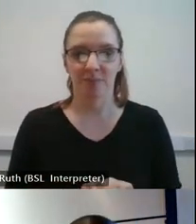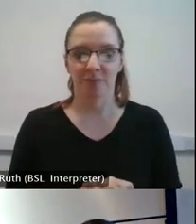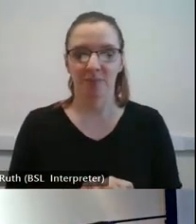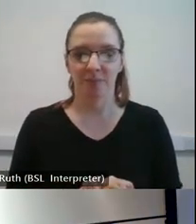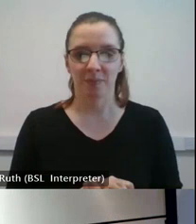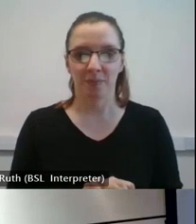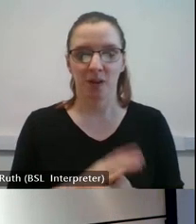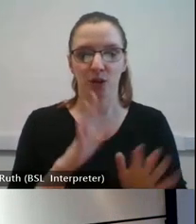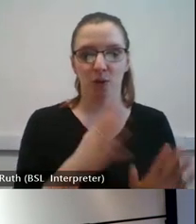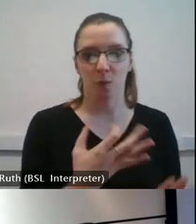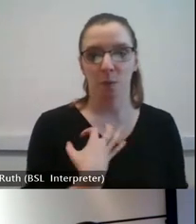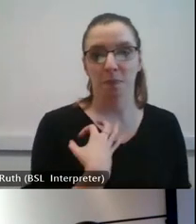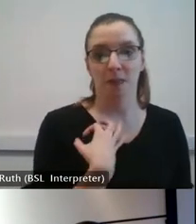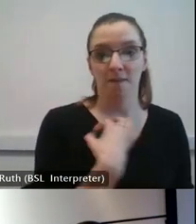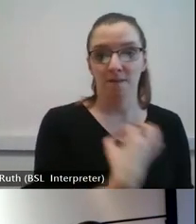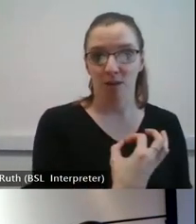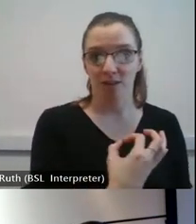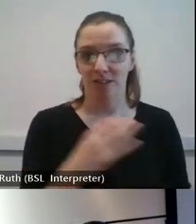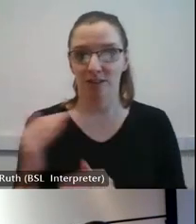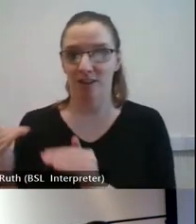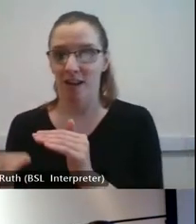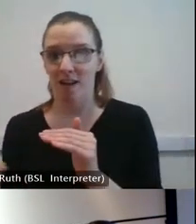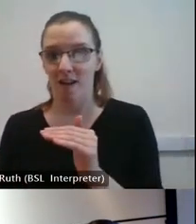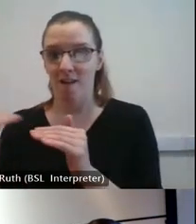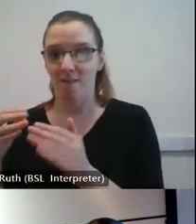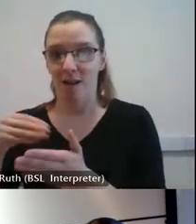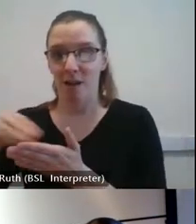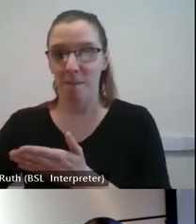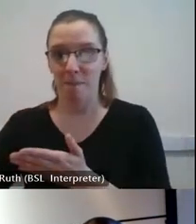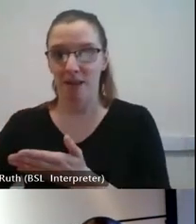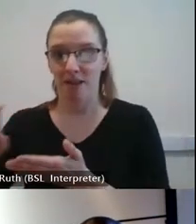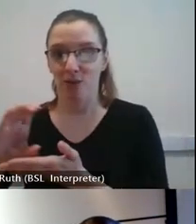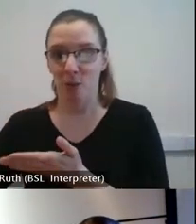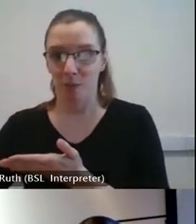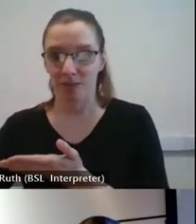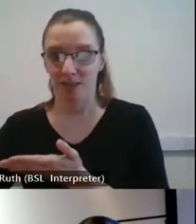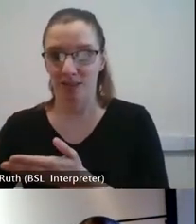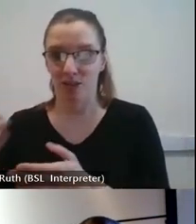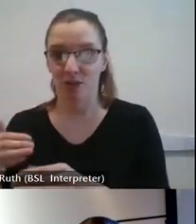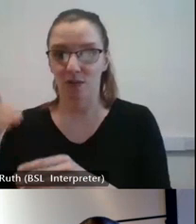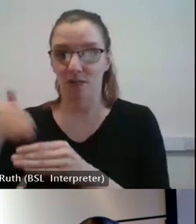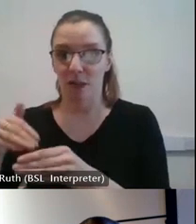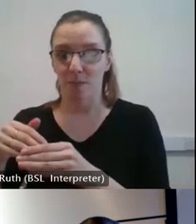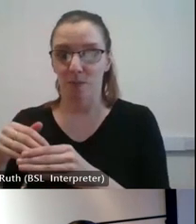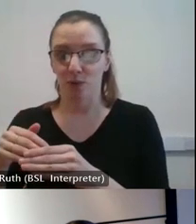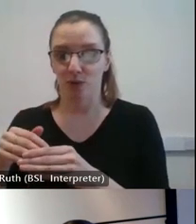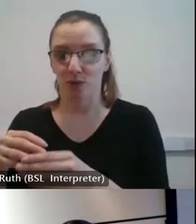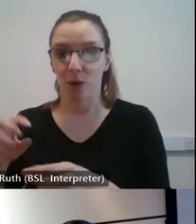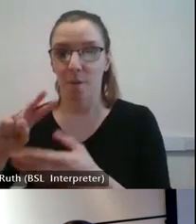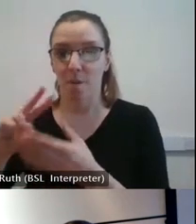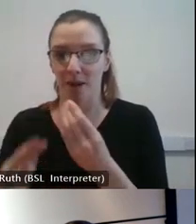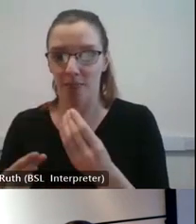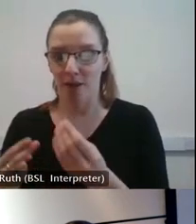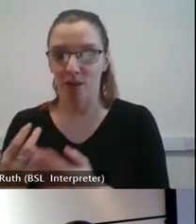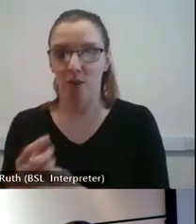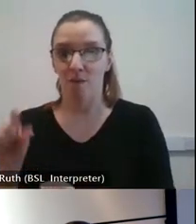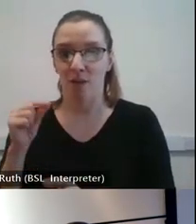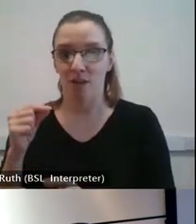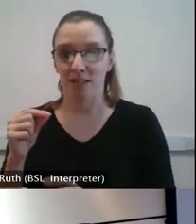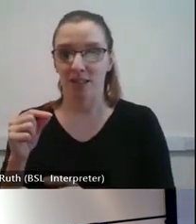between volunteering and fair paid compensation for the input of bilingual volunteers begin and end, thinking